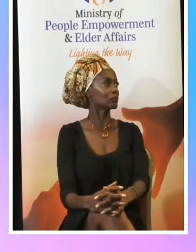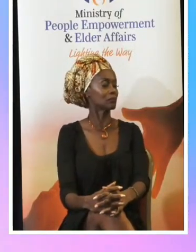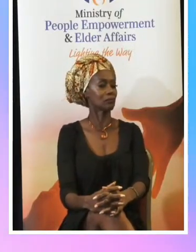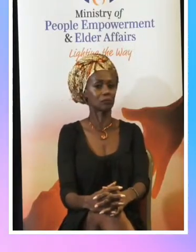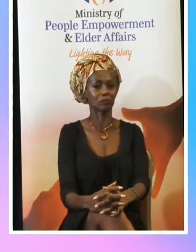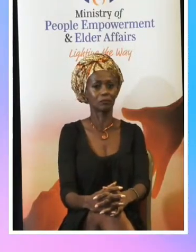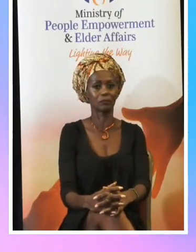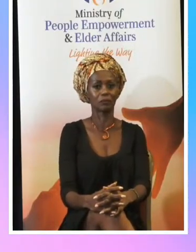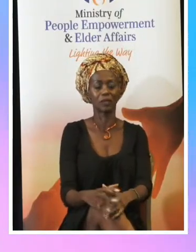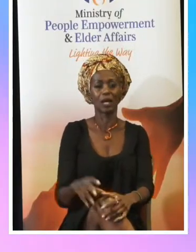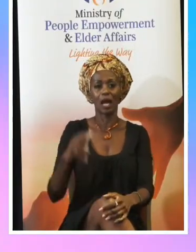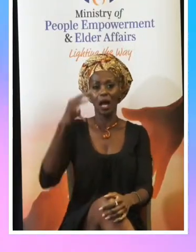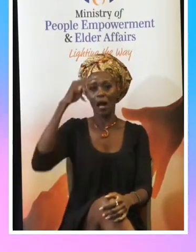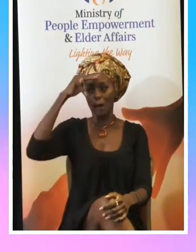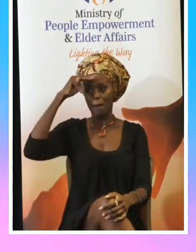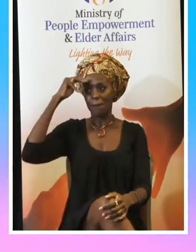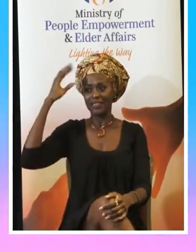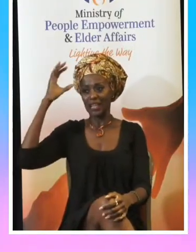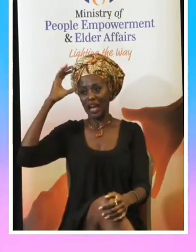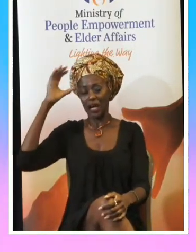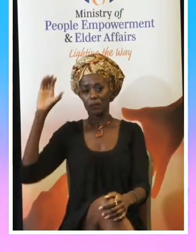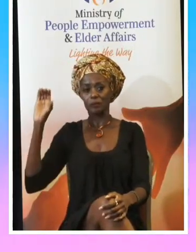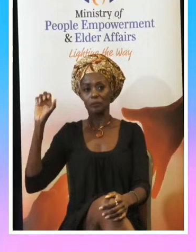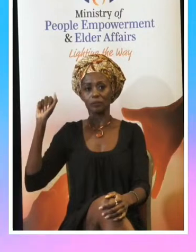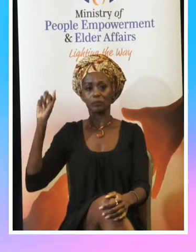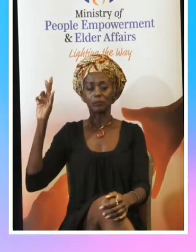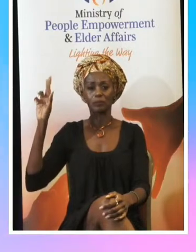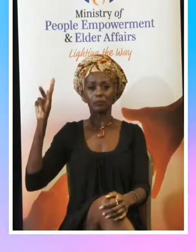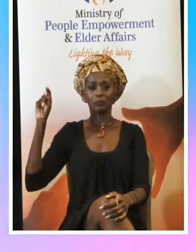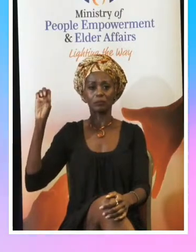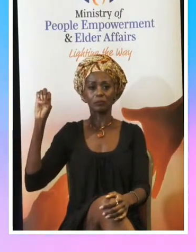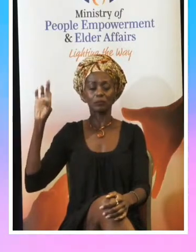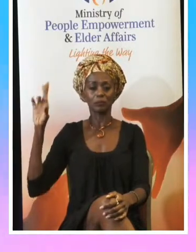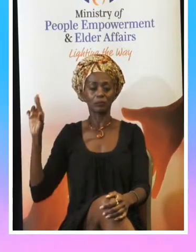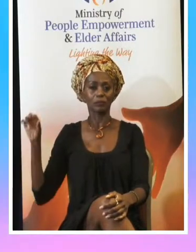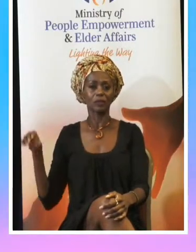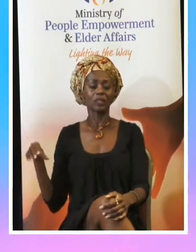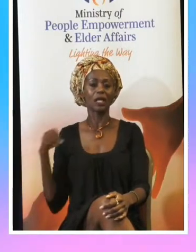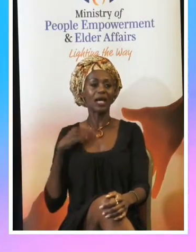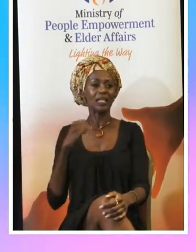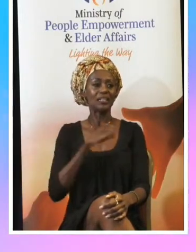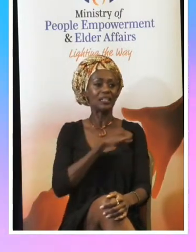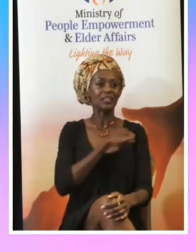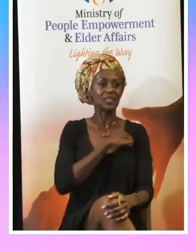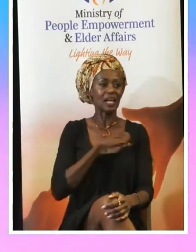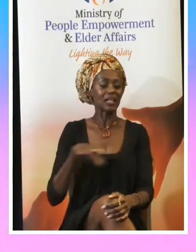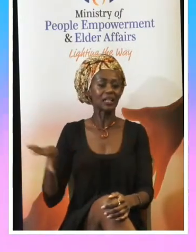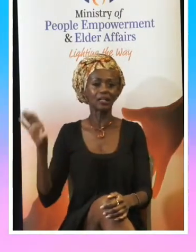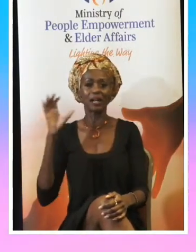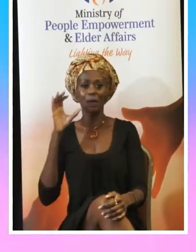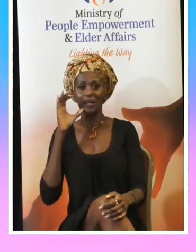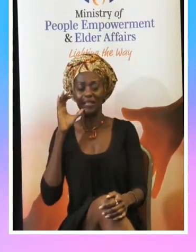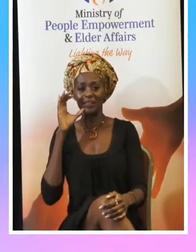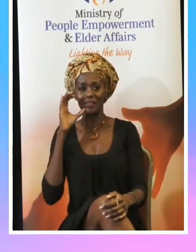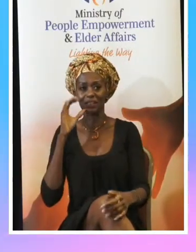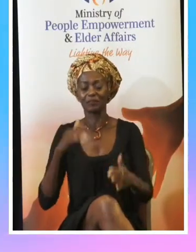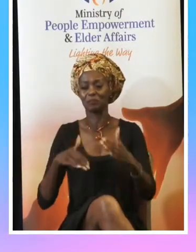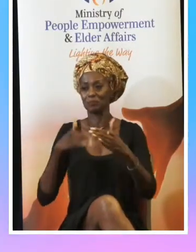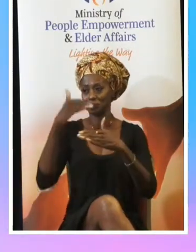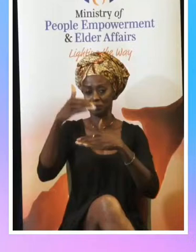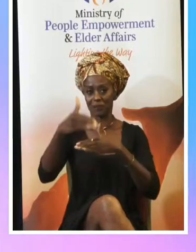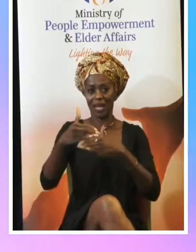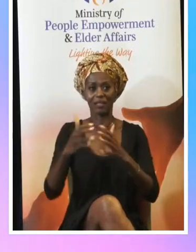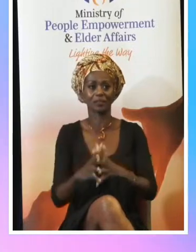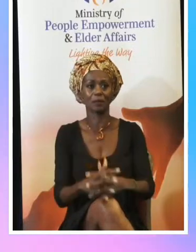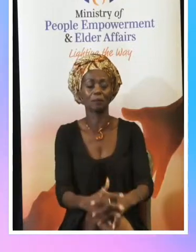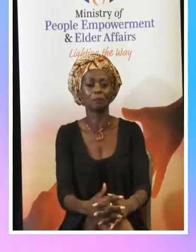you, Mr. Carter. Senator Cummins. Senator Cummins. So we then in Mr. Carter and Senator Cummins after this young lady.